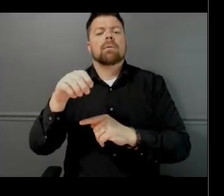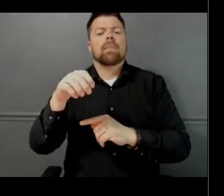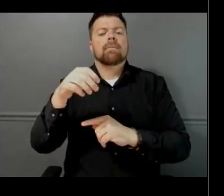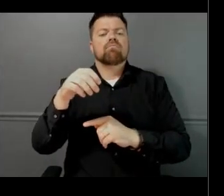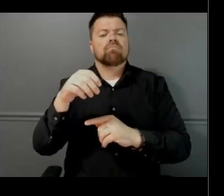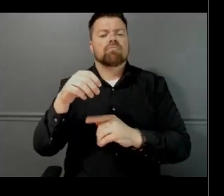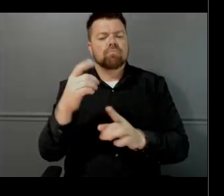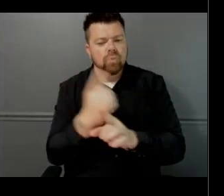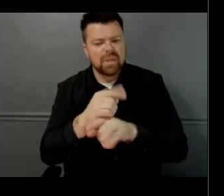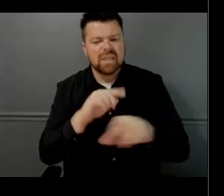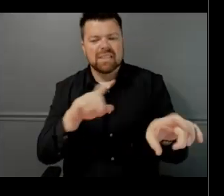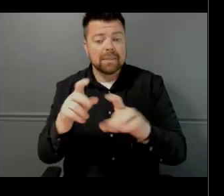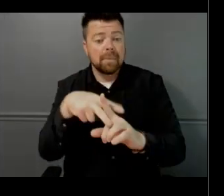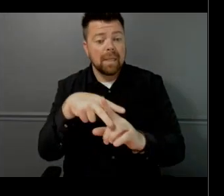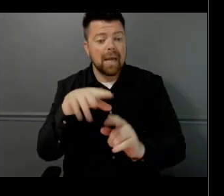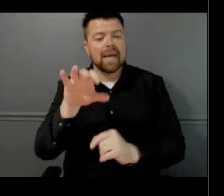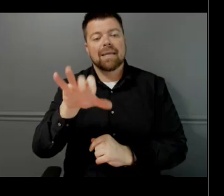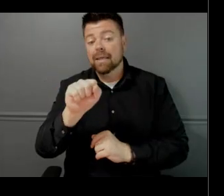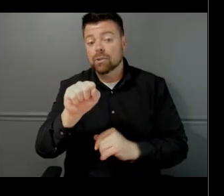test would be applicable?